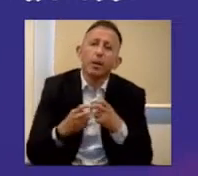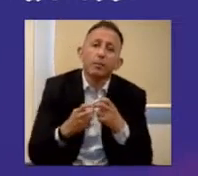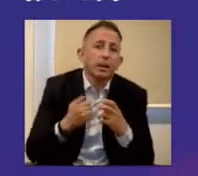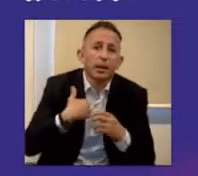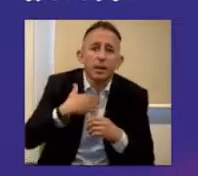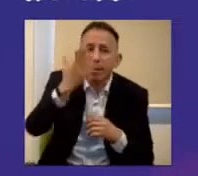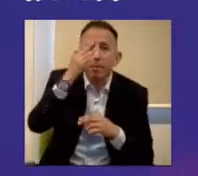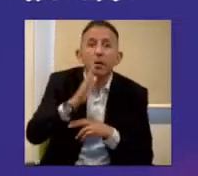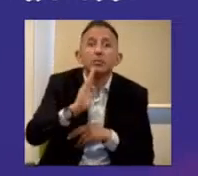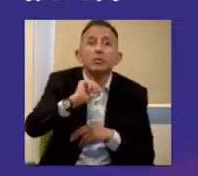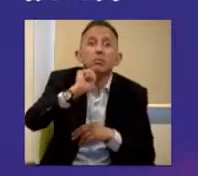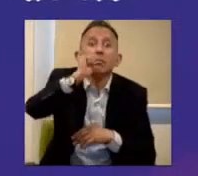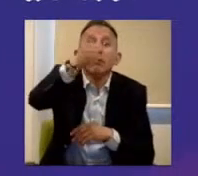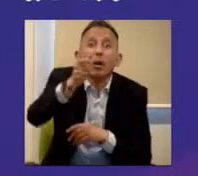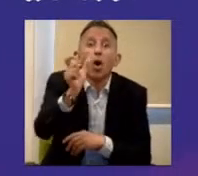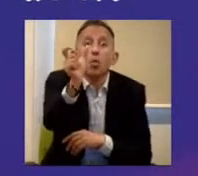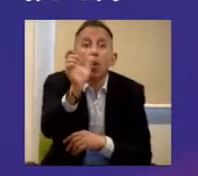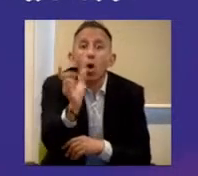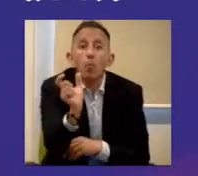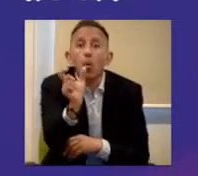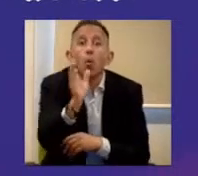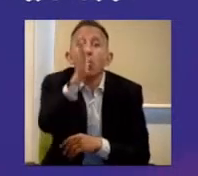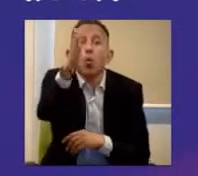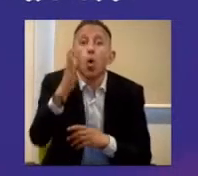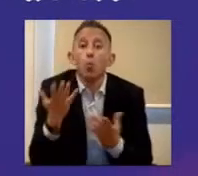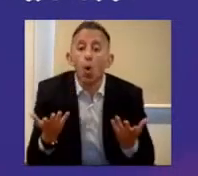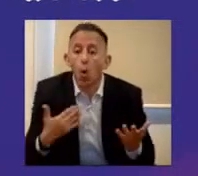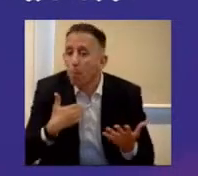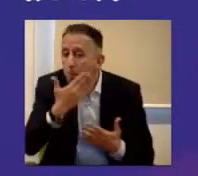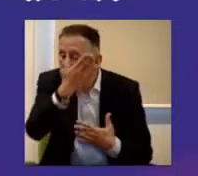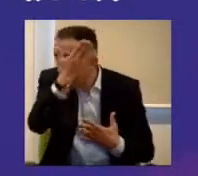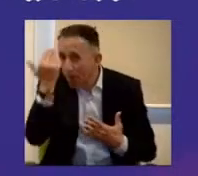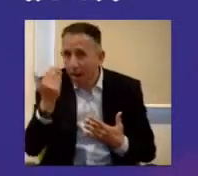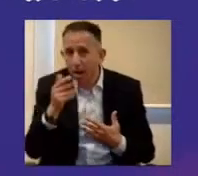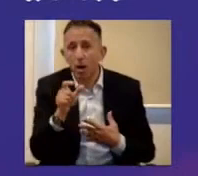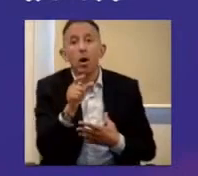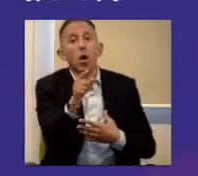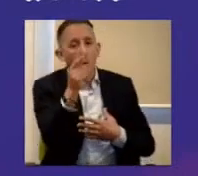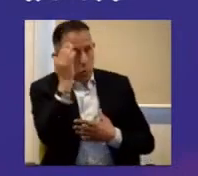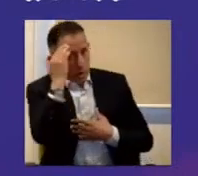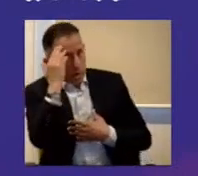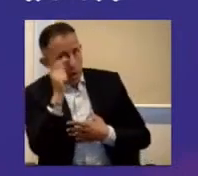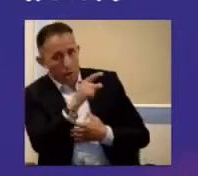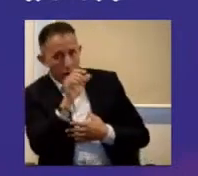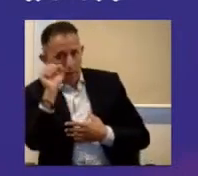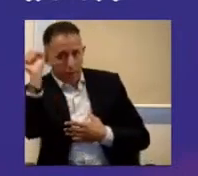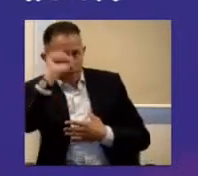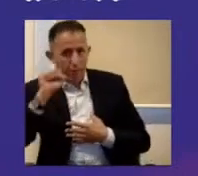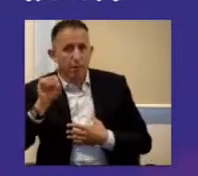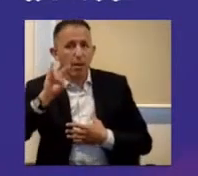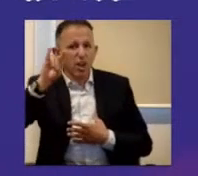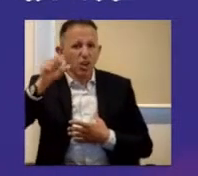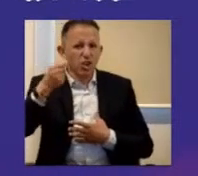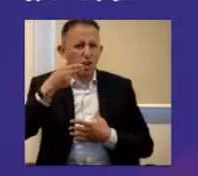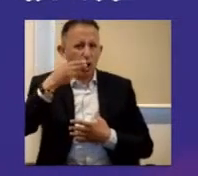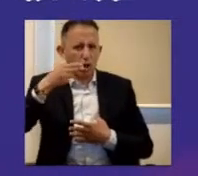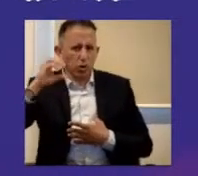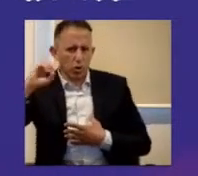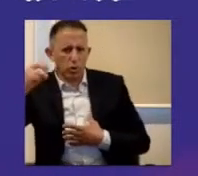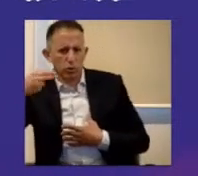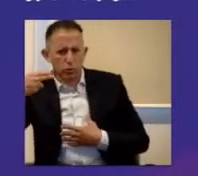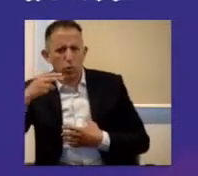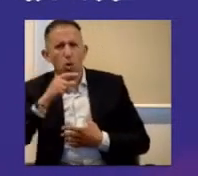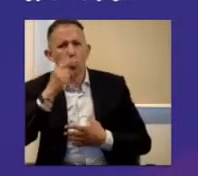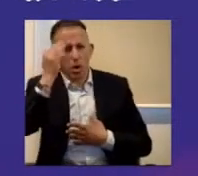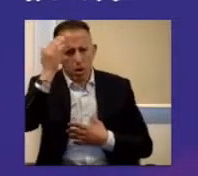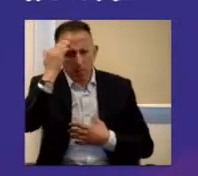Shannon was able to do this prediction for a number of transmission, telegram applications and so on. He was able to